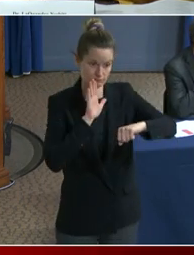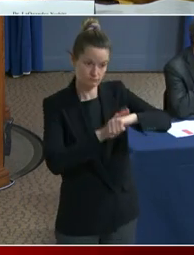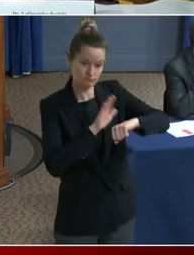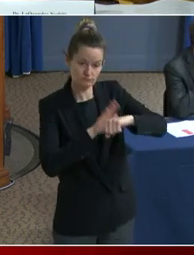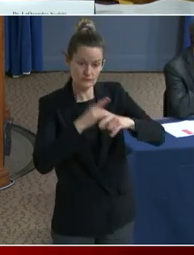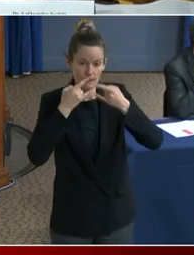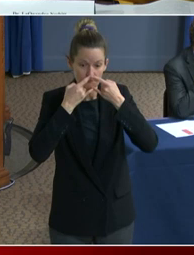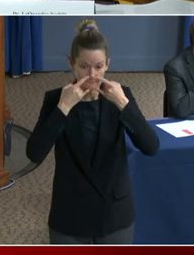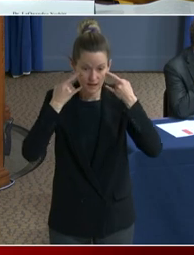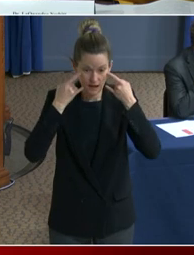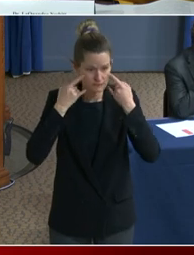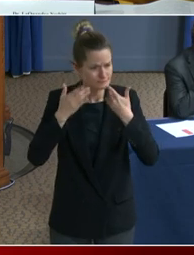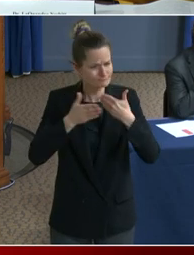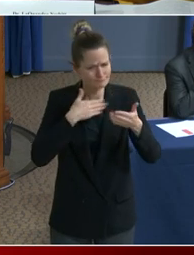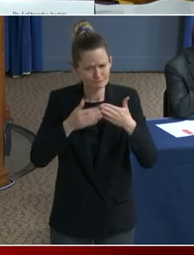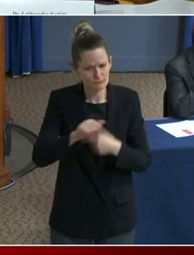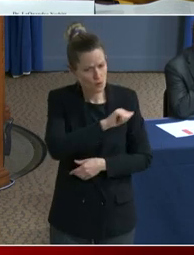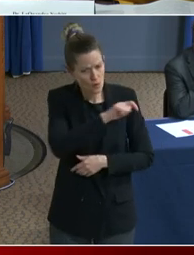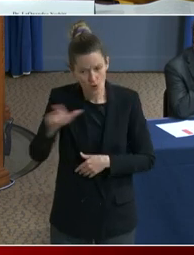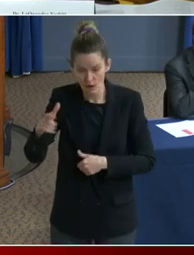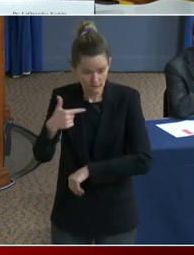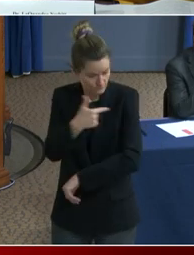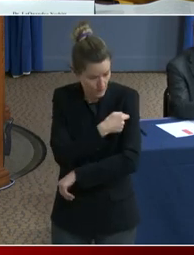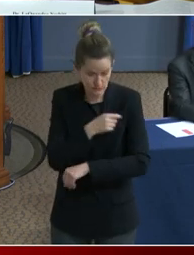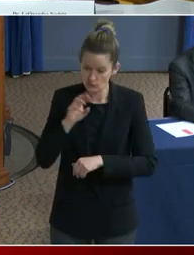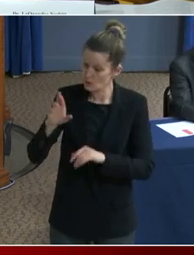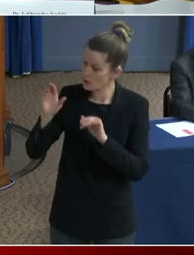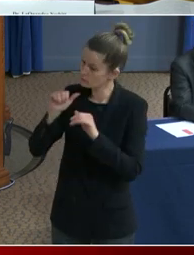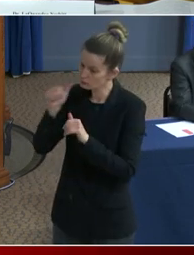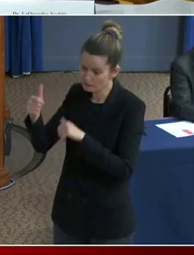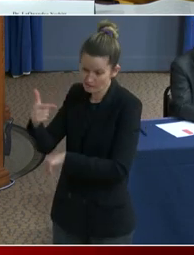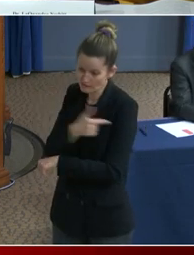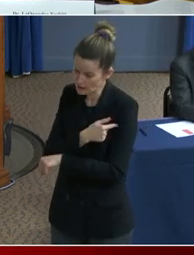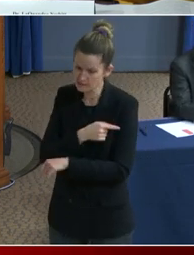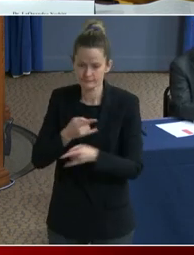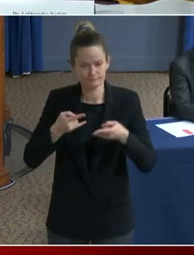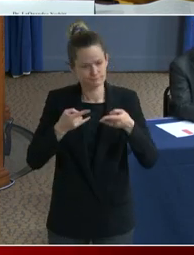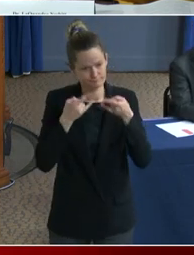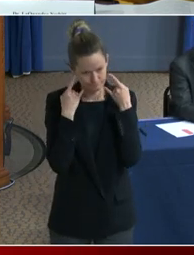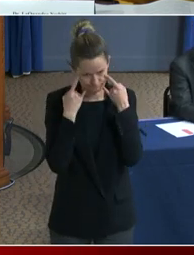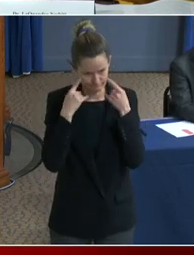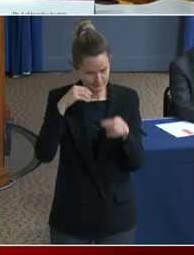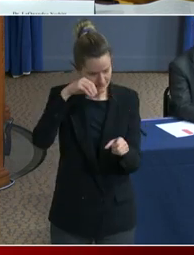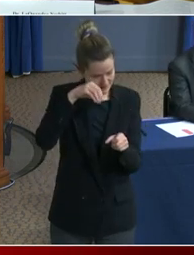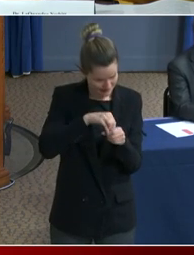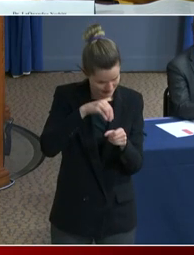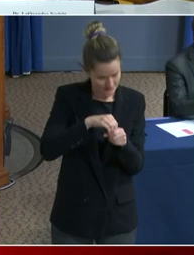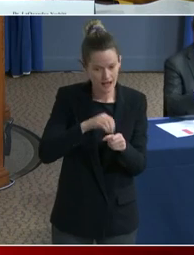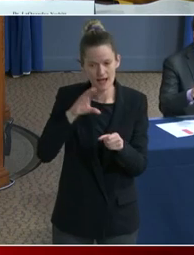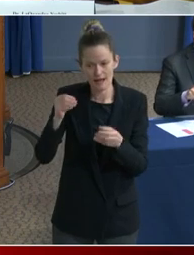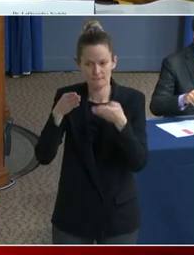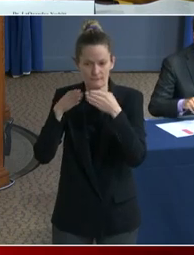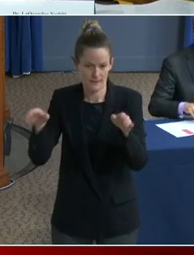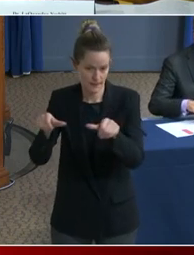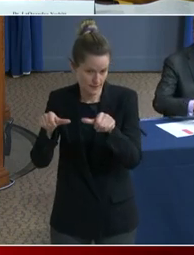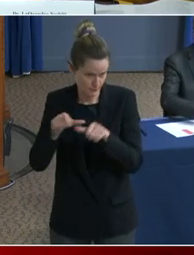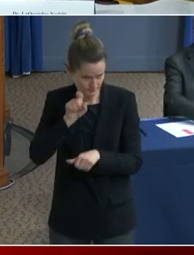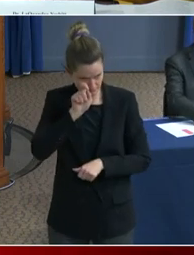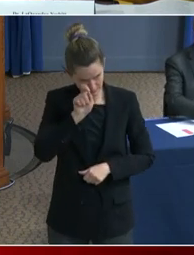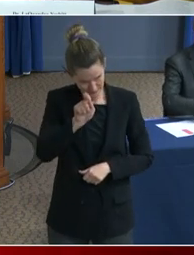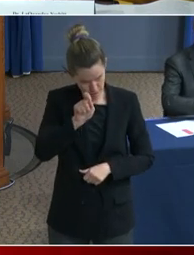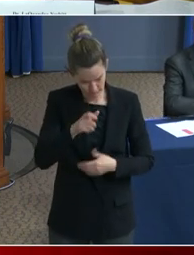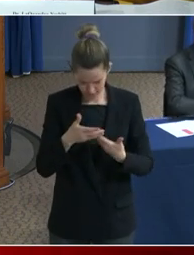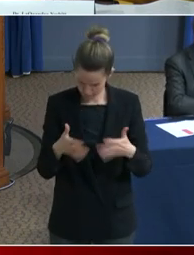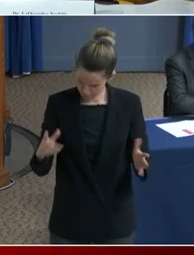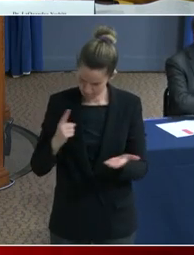people, regardless of vaccination status, should wear a mask indoors in public settings. So we want people to definitely heed